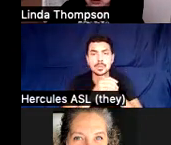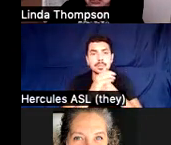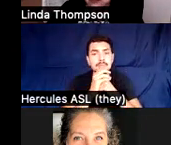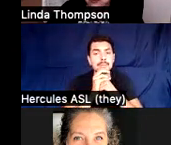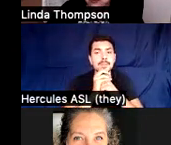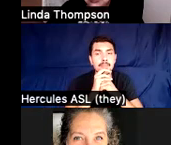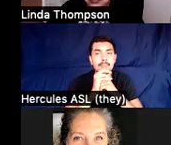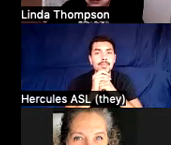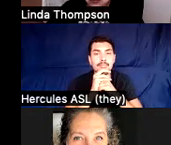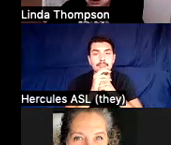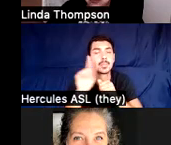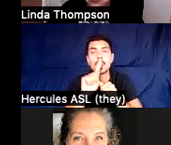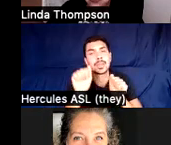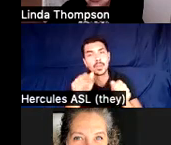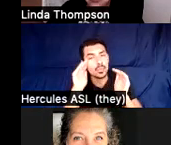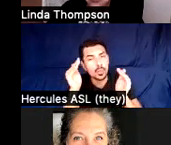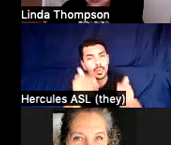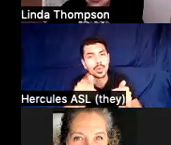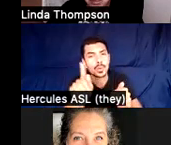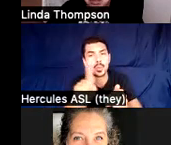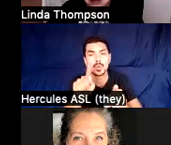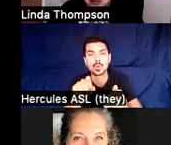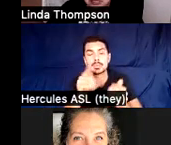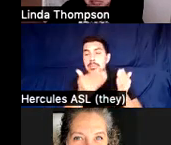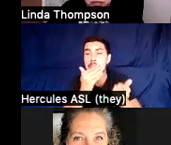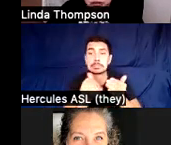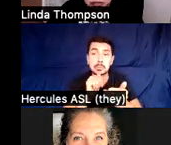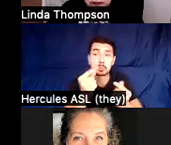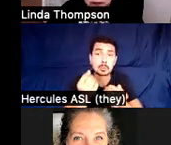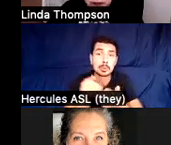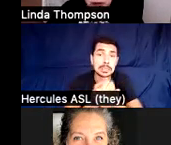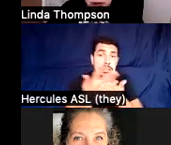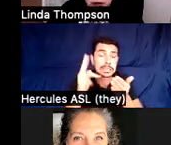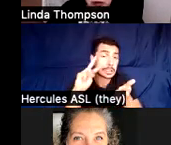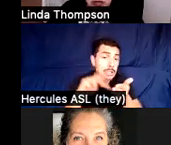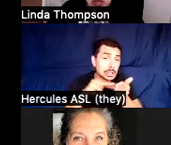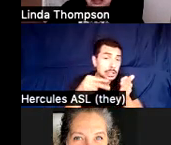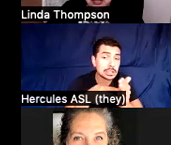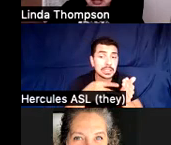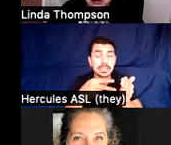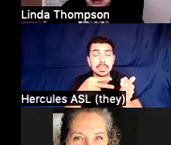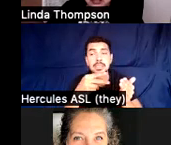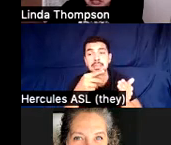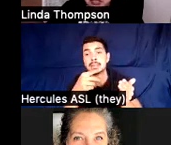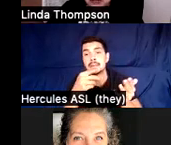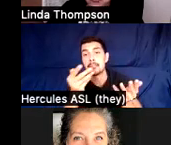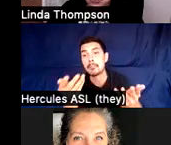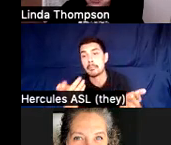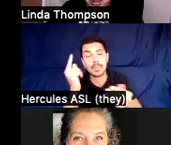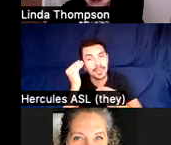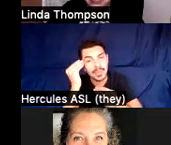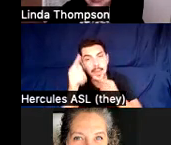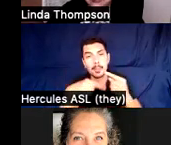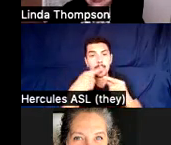where could you focus a little more where maybe you don't do anything intentionally? And then thinking about